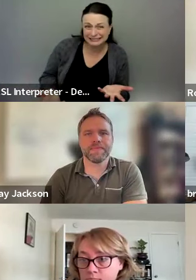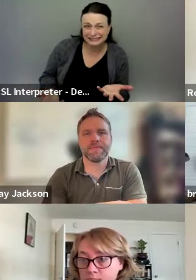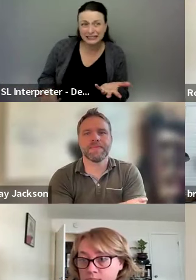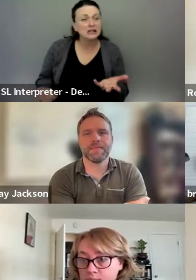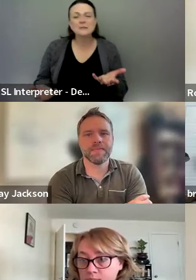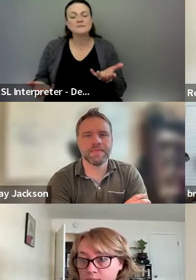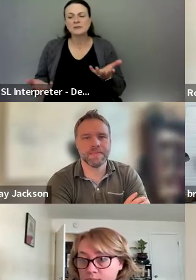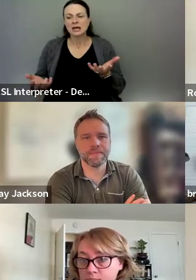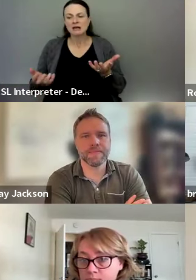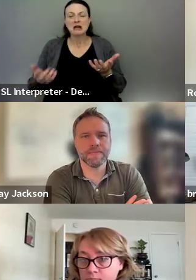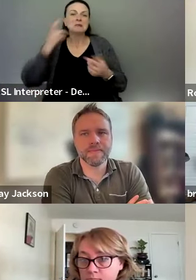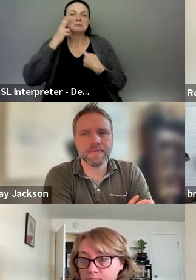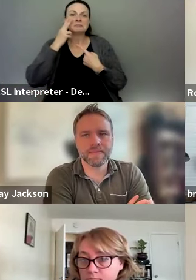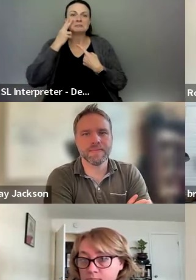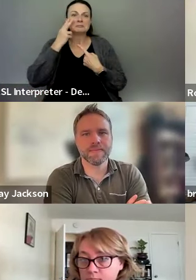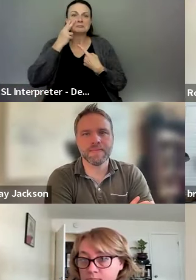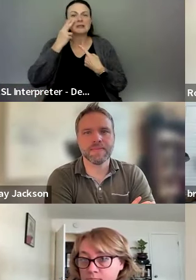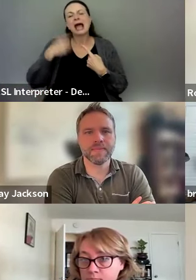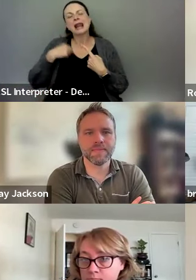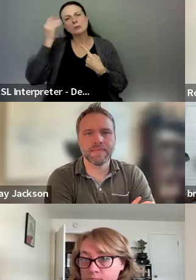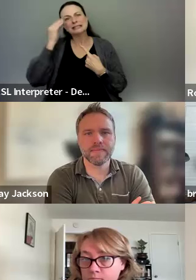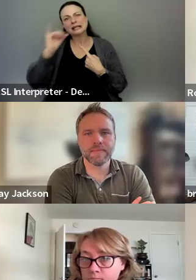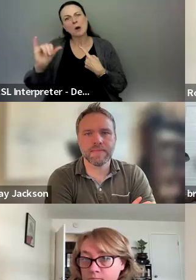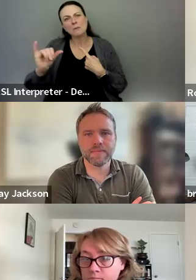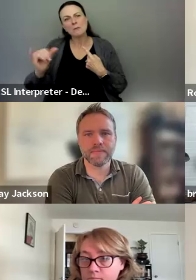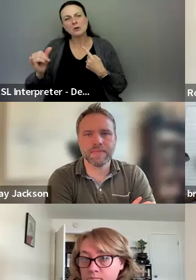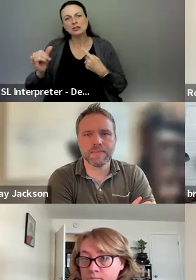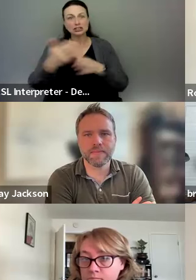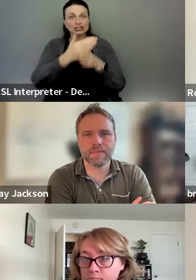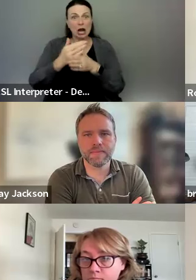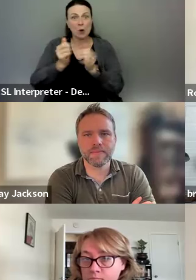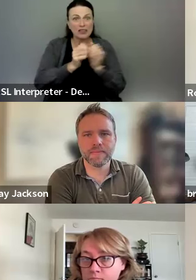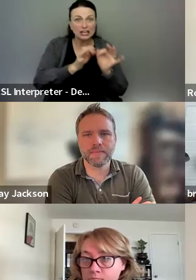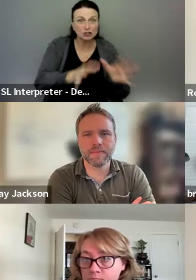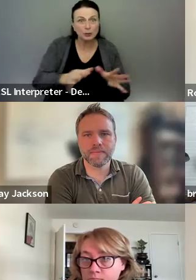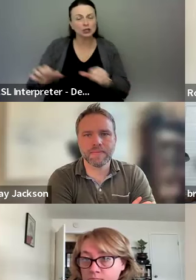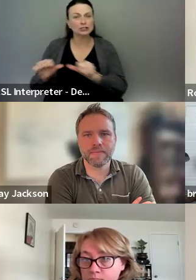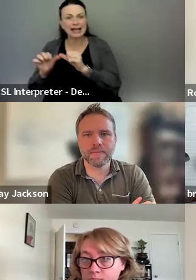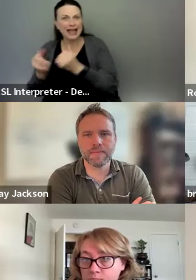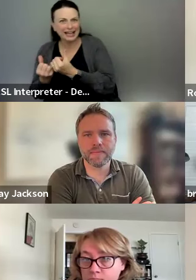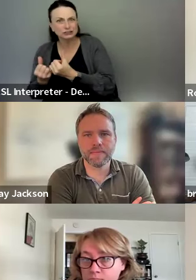And then see, yeah, just and then I was thinking maybe also share with interpreters and agencies that,